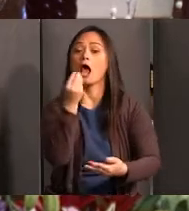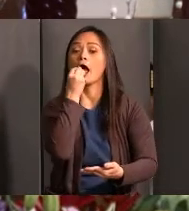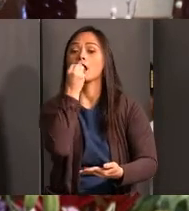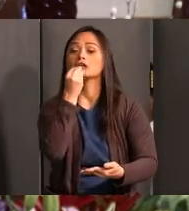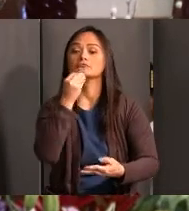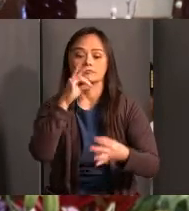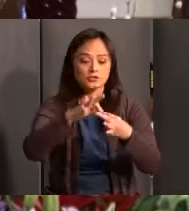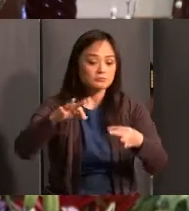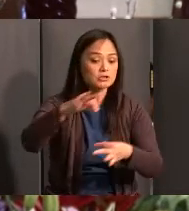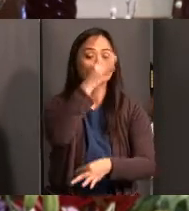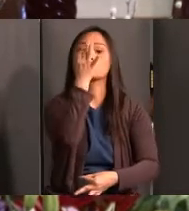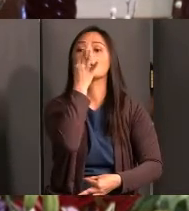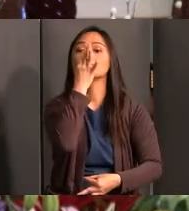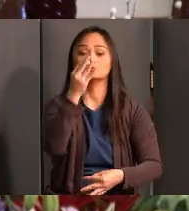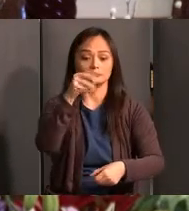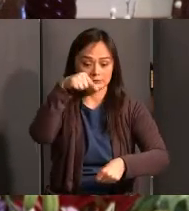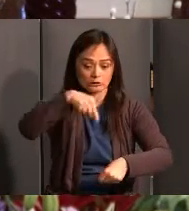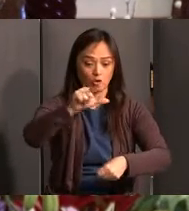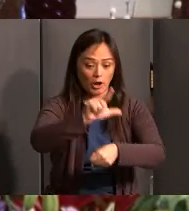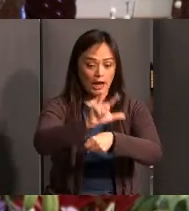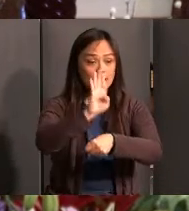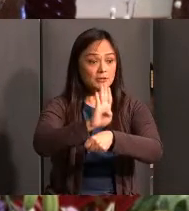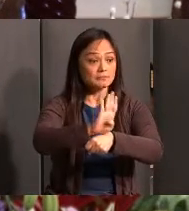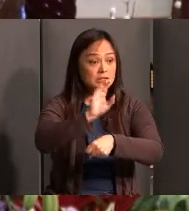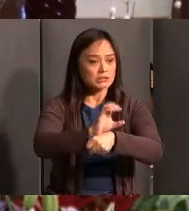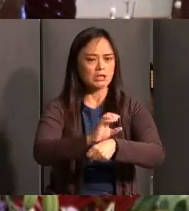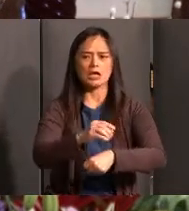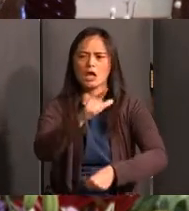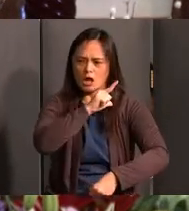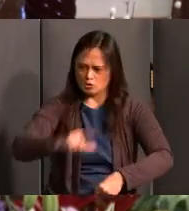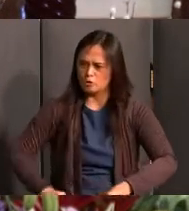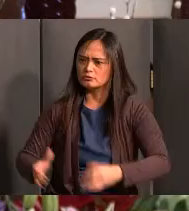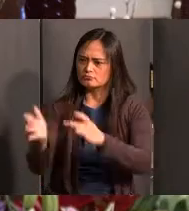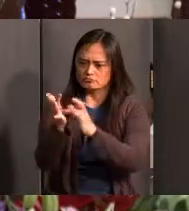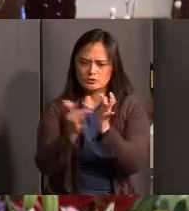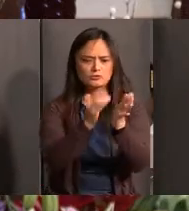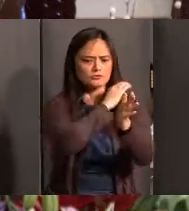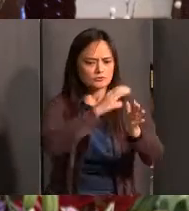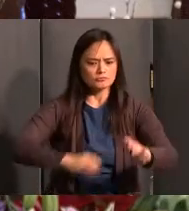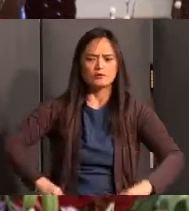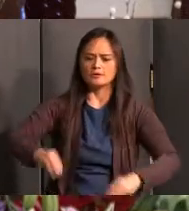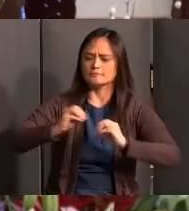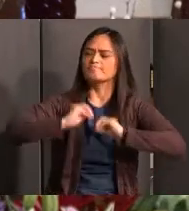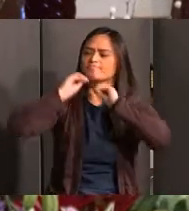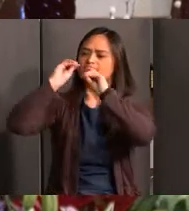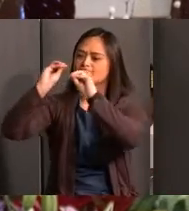ito, listen. The Lord Jesus Christ gave His very own self for us.